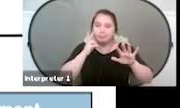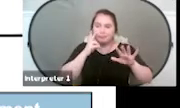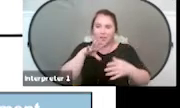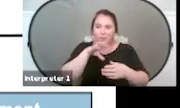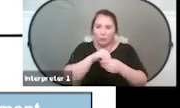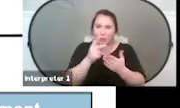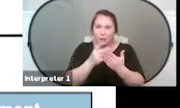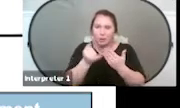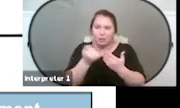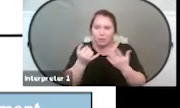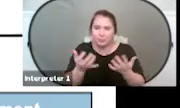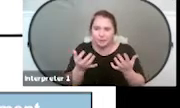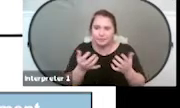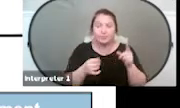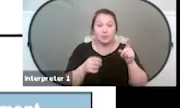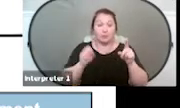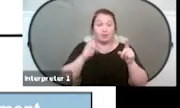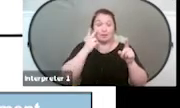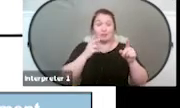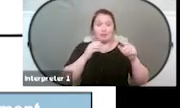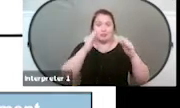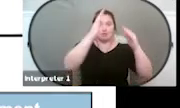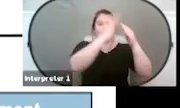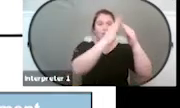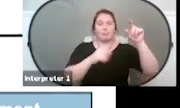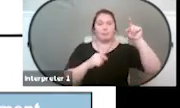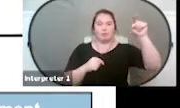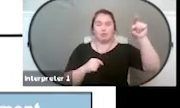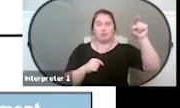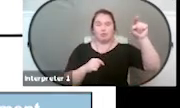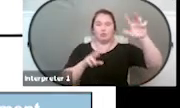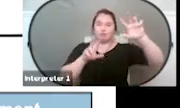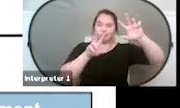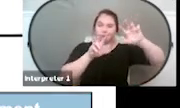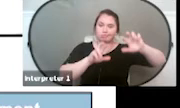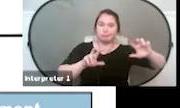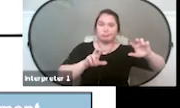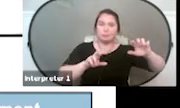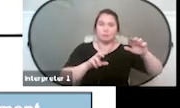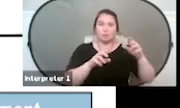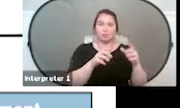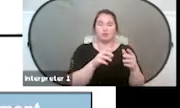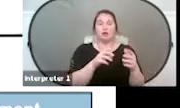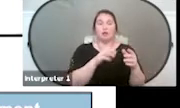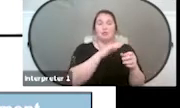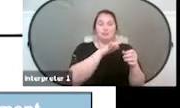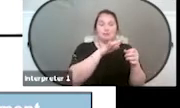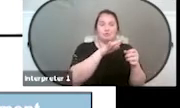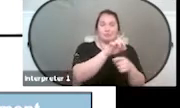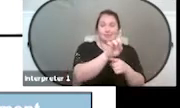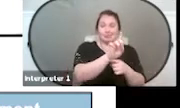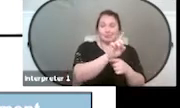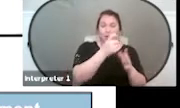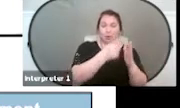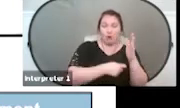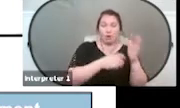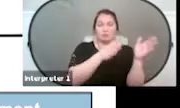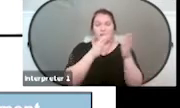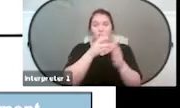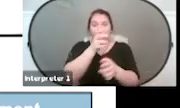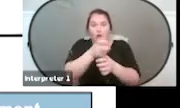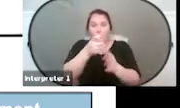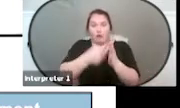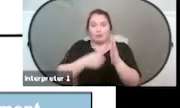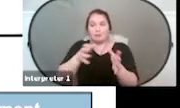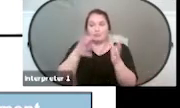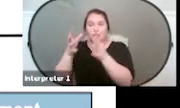project. And so you'll see at the top there, we broke it out into site costs, hard costs, and soft costs. And so when we think about a